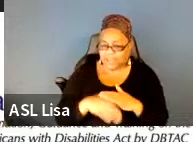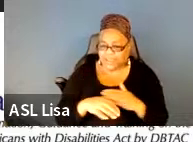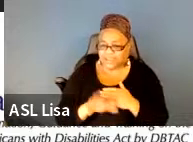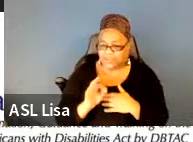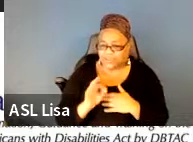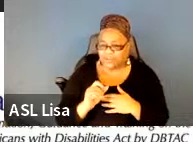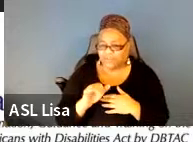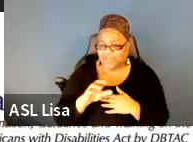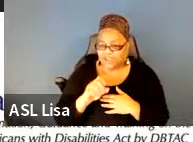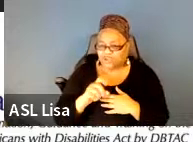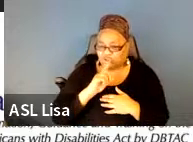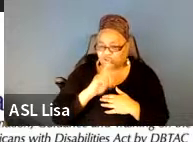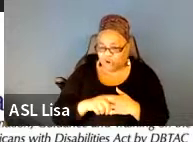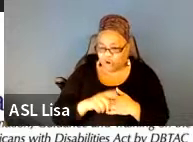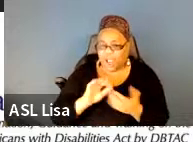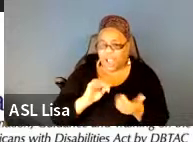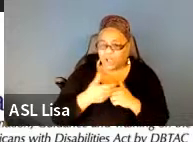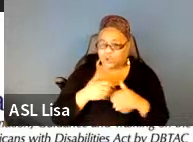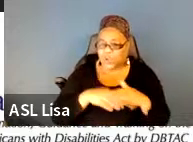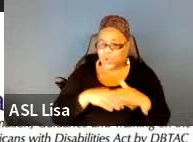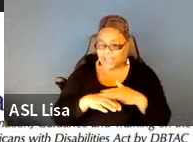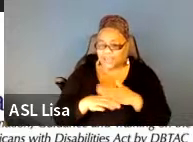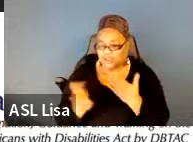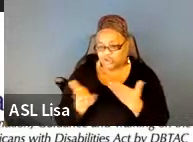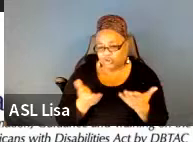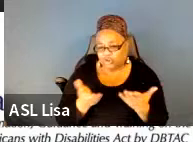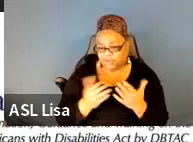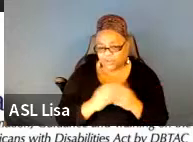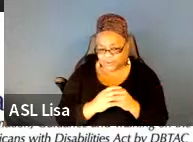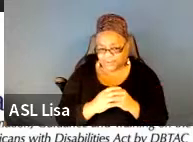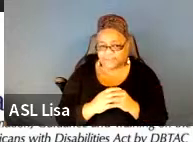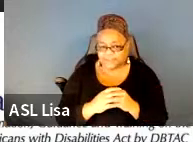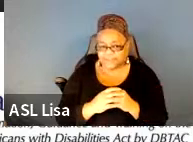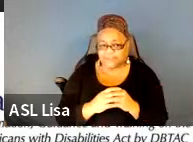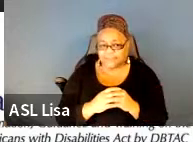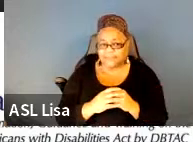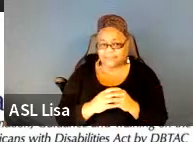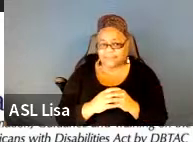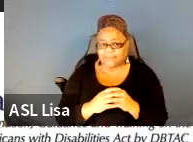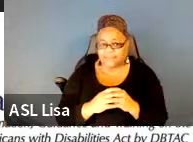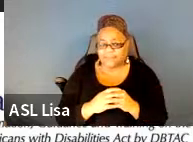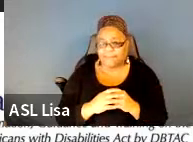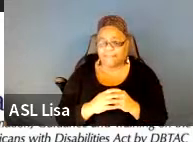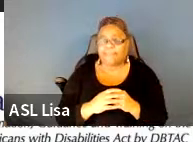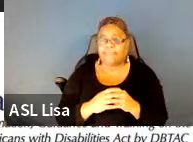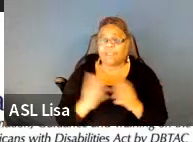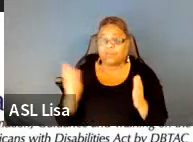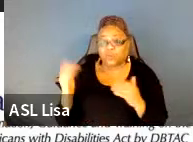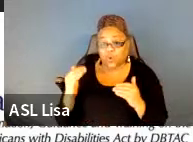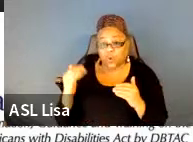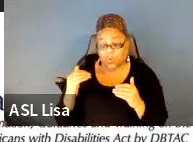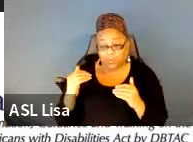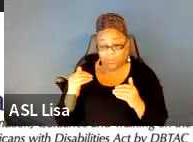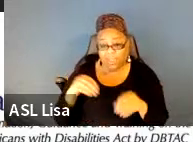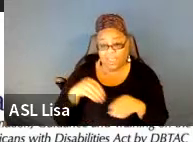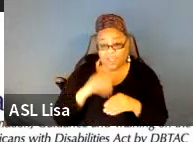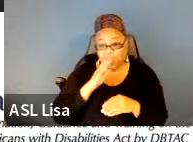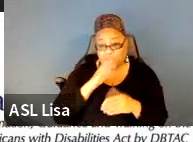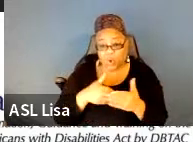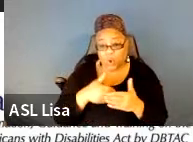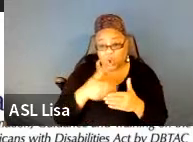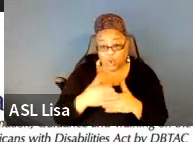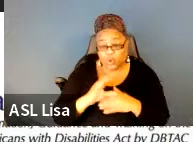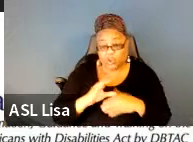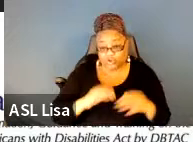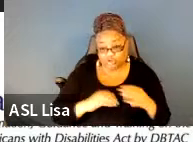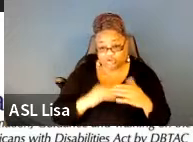how to access your services that are accessible. We're hoping that in your new construction and alterations, you do the